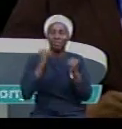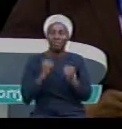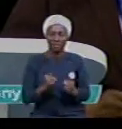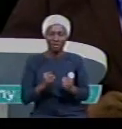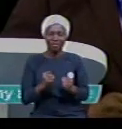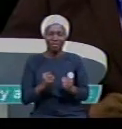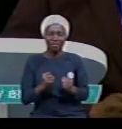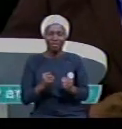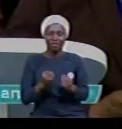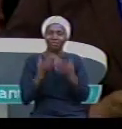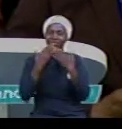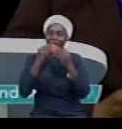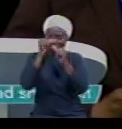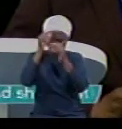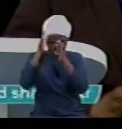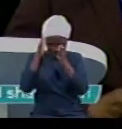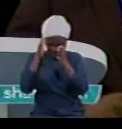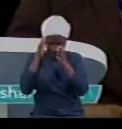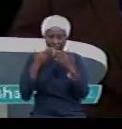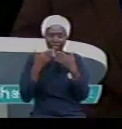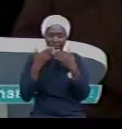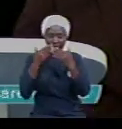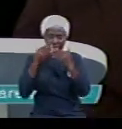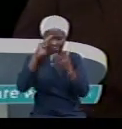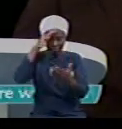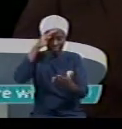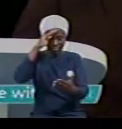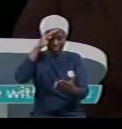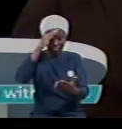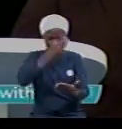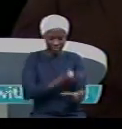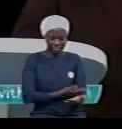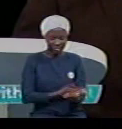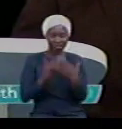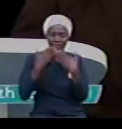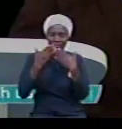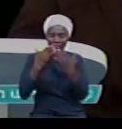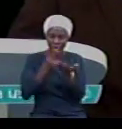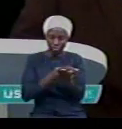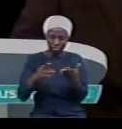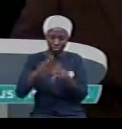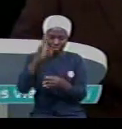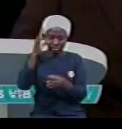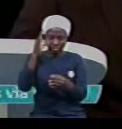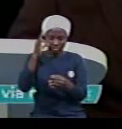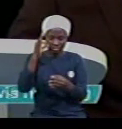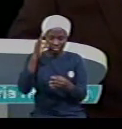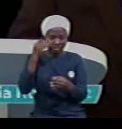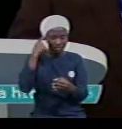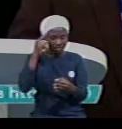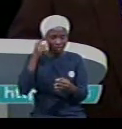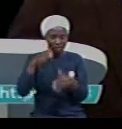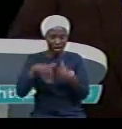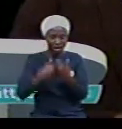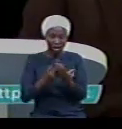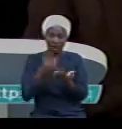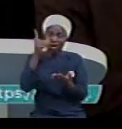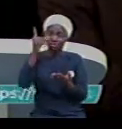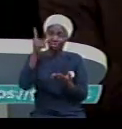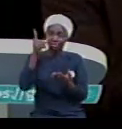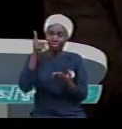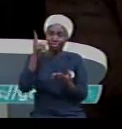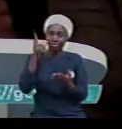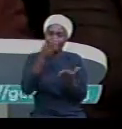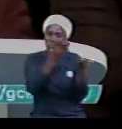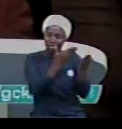Father. Thank you, Son. Thank you, Holy Ghost, for the way you stretch out your hands to